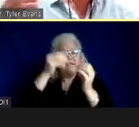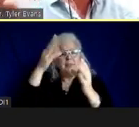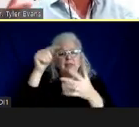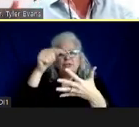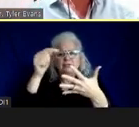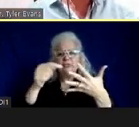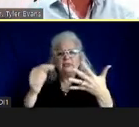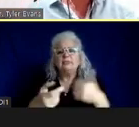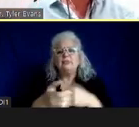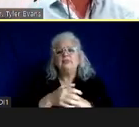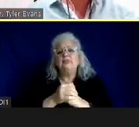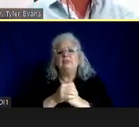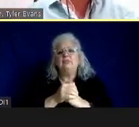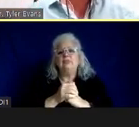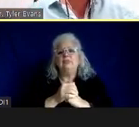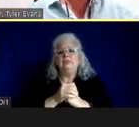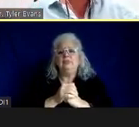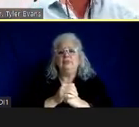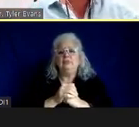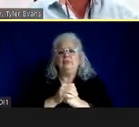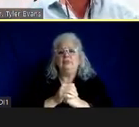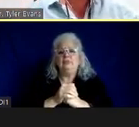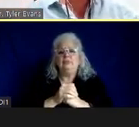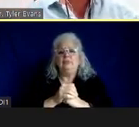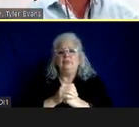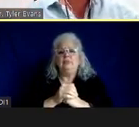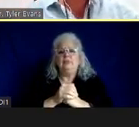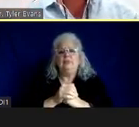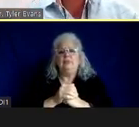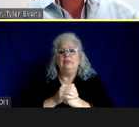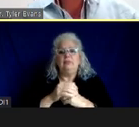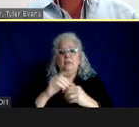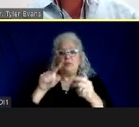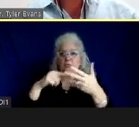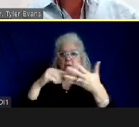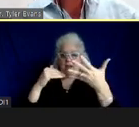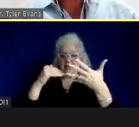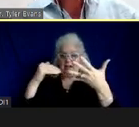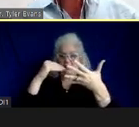tiers, we can kind of socialize that information to folks to how to register. Next slide,